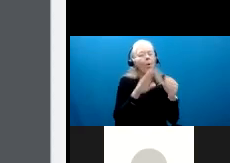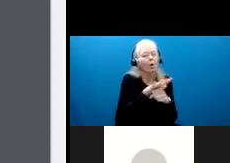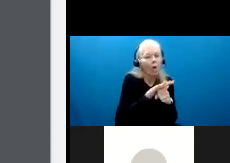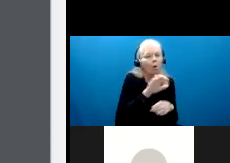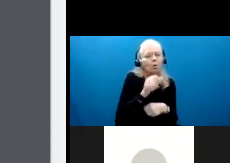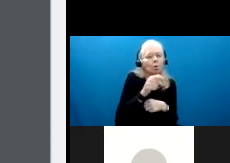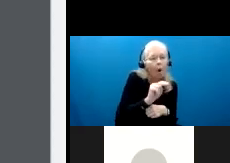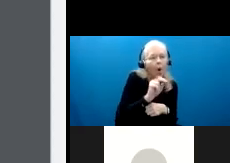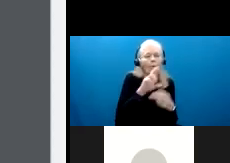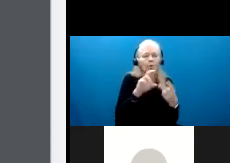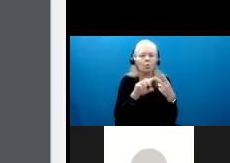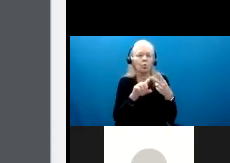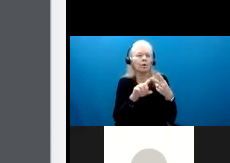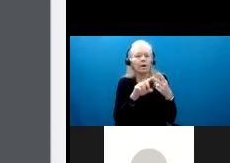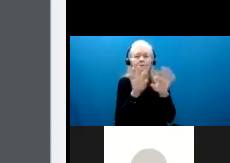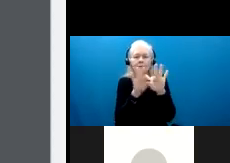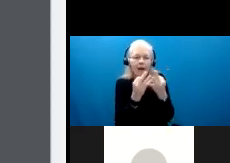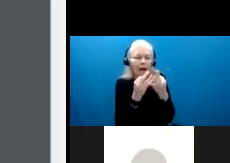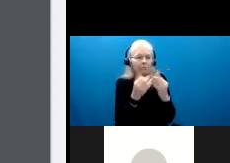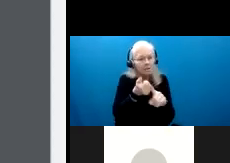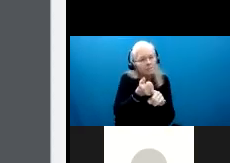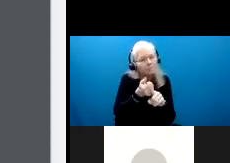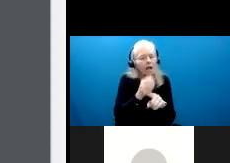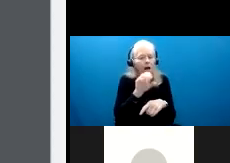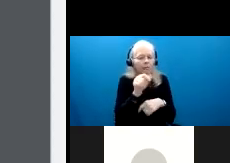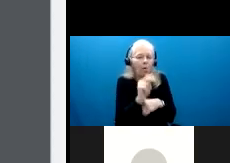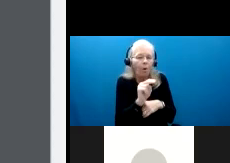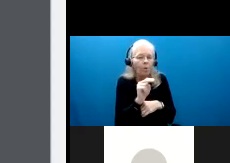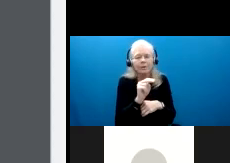funds or the banks that would control the rental housing market.